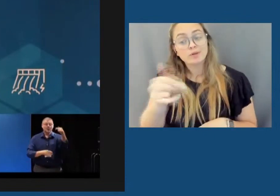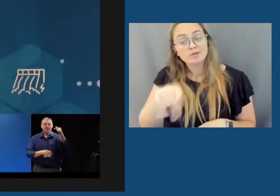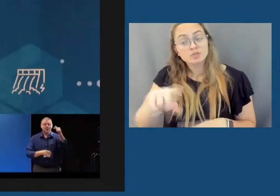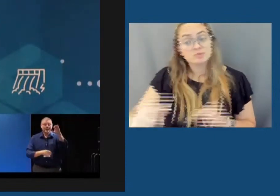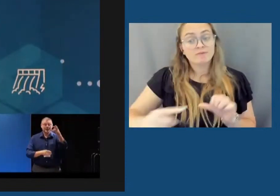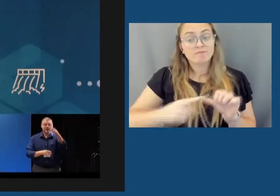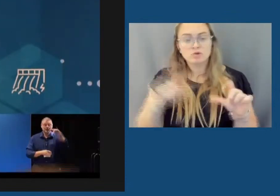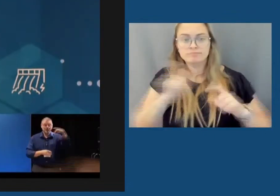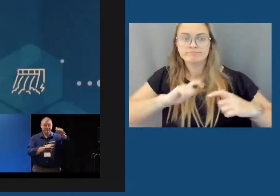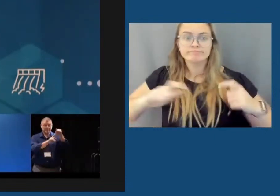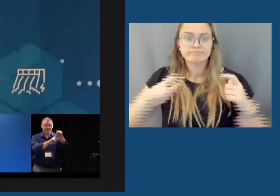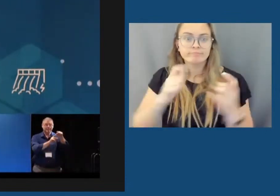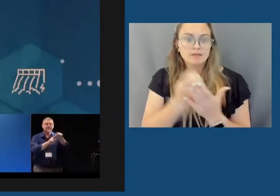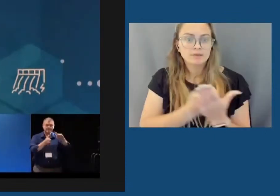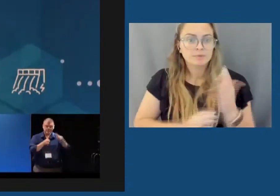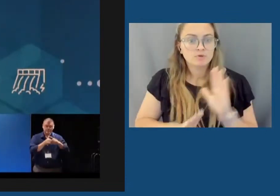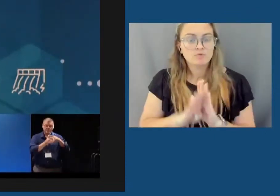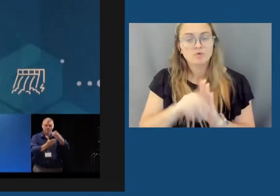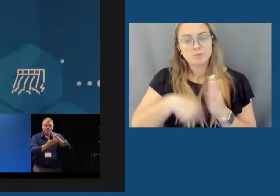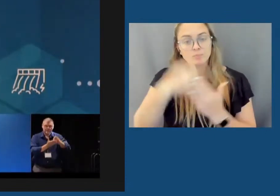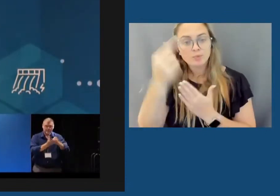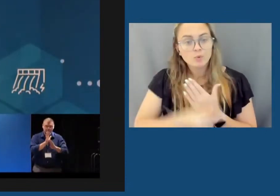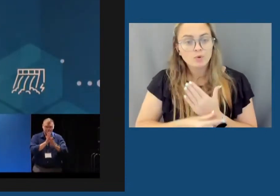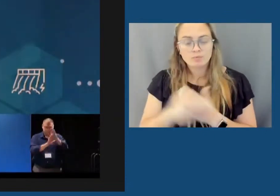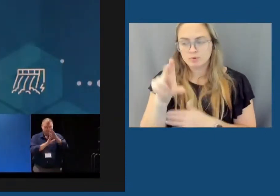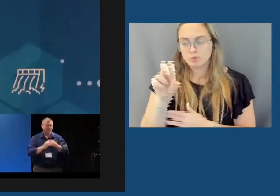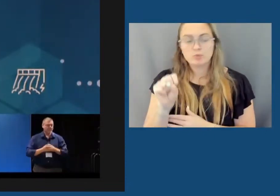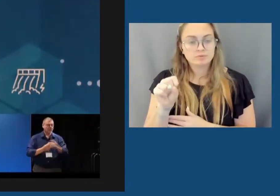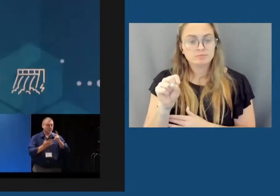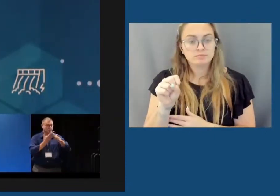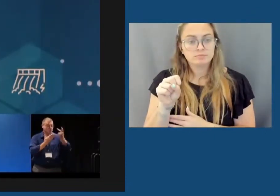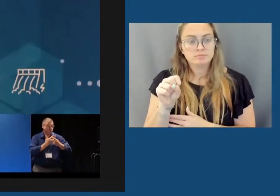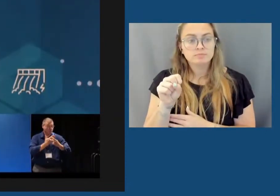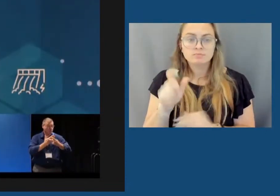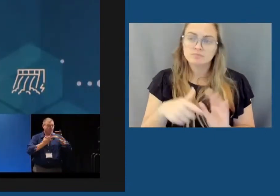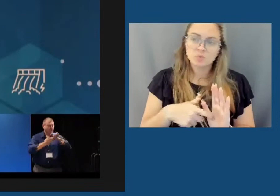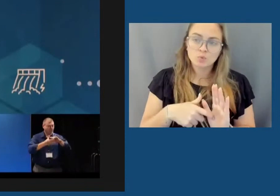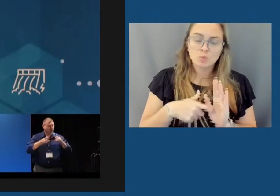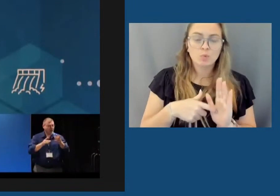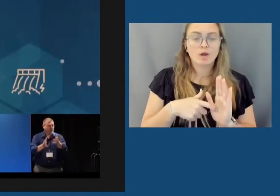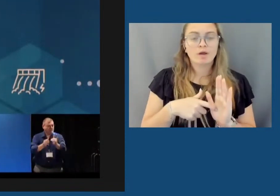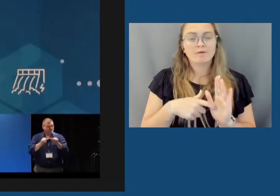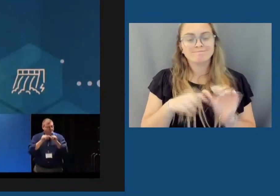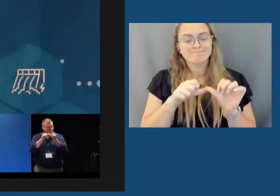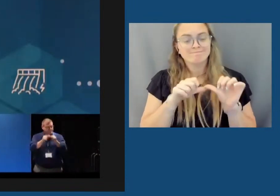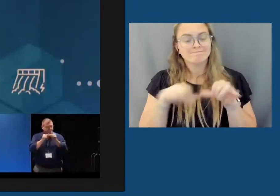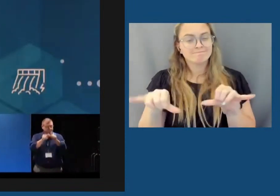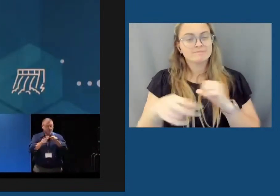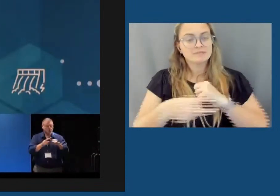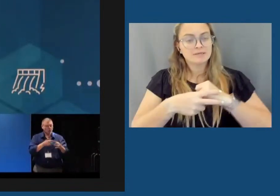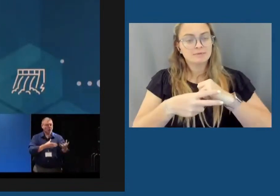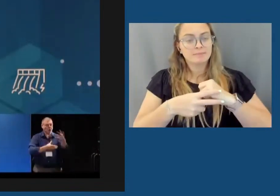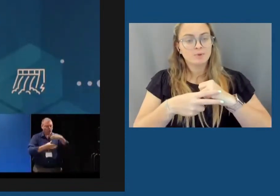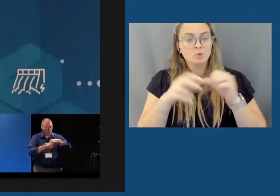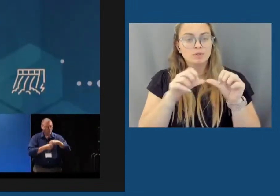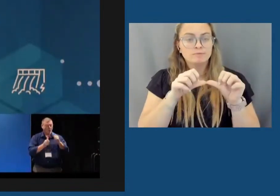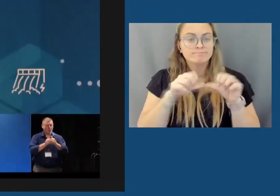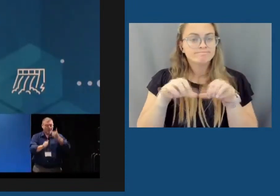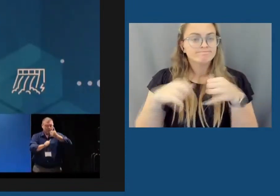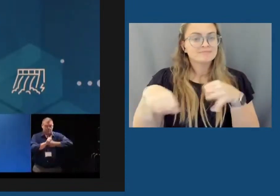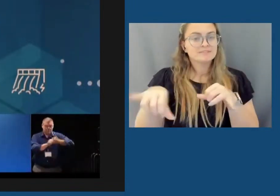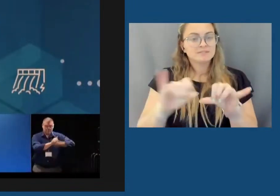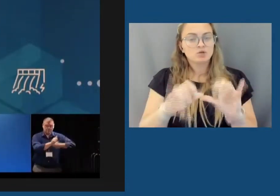major economic development program in the United States that requires sustainability standards to be included with each